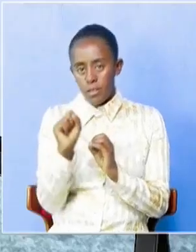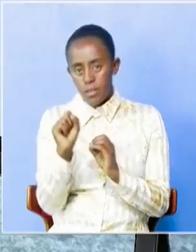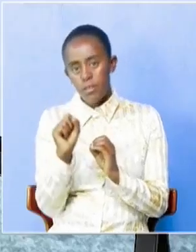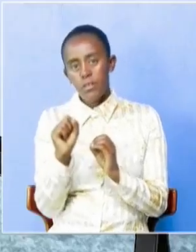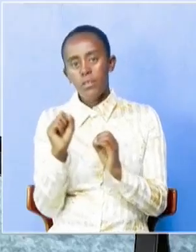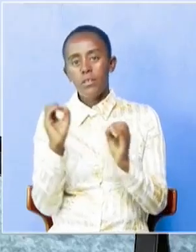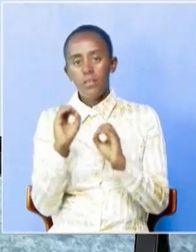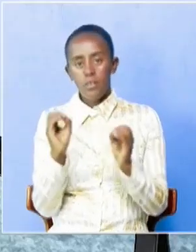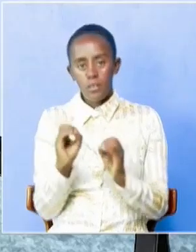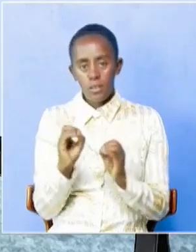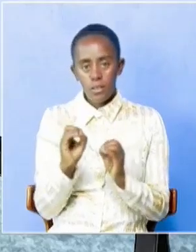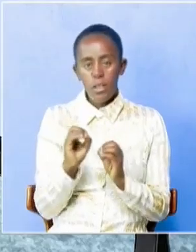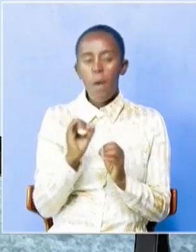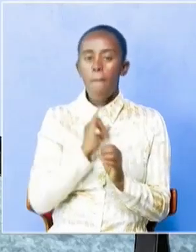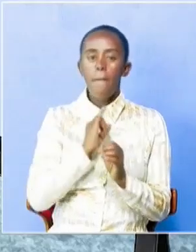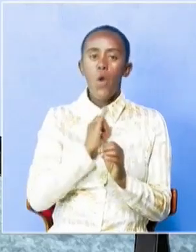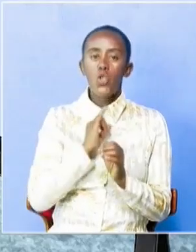show